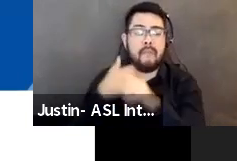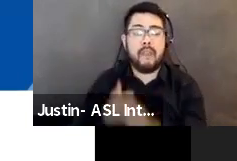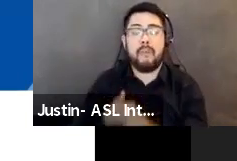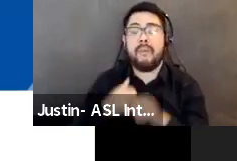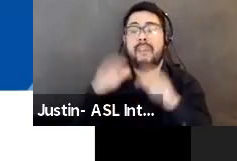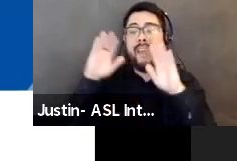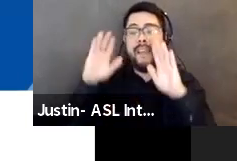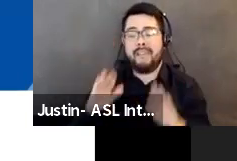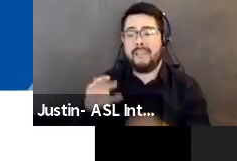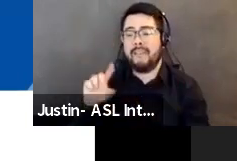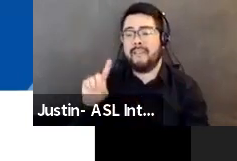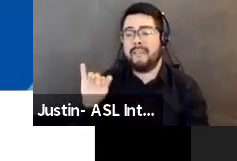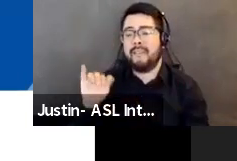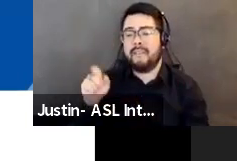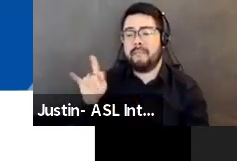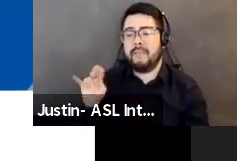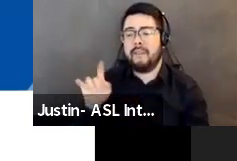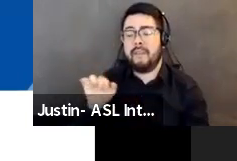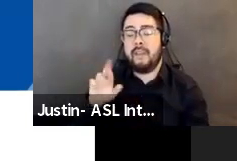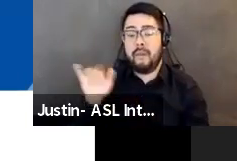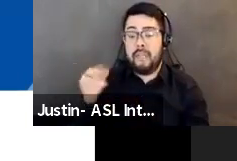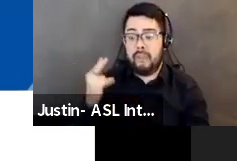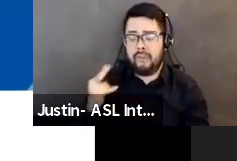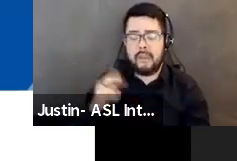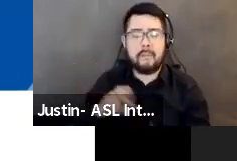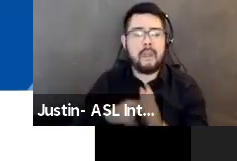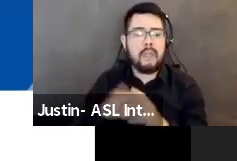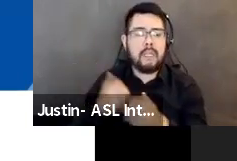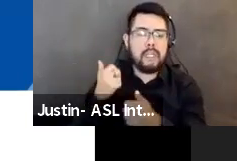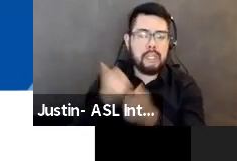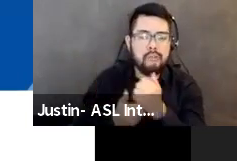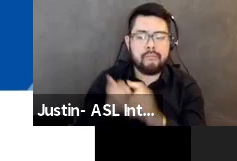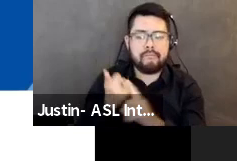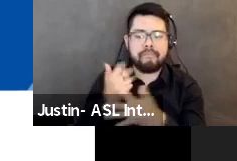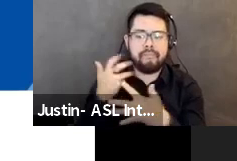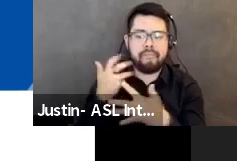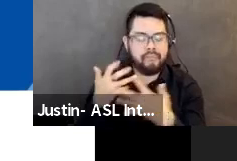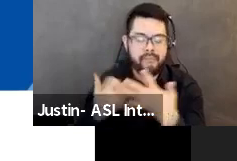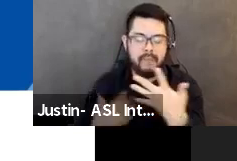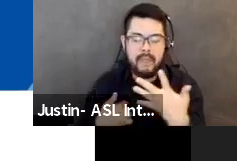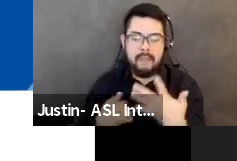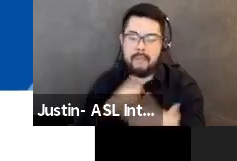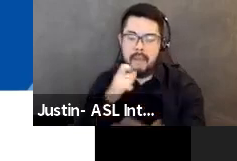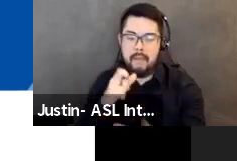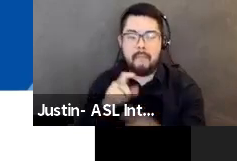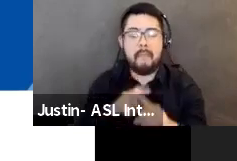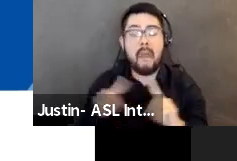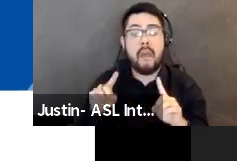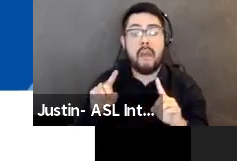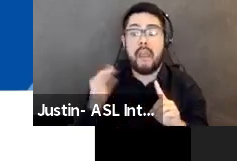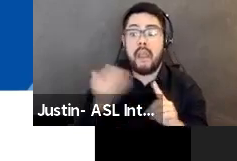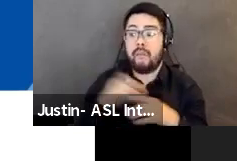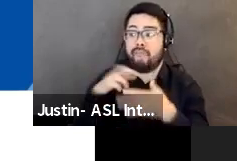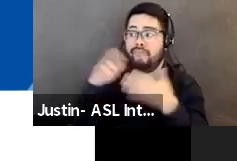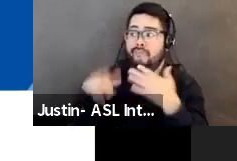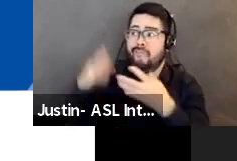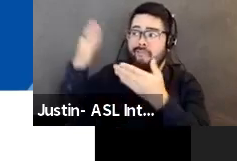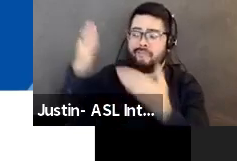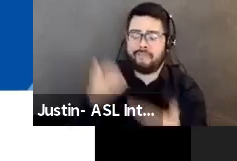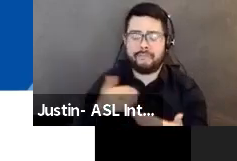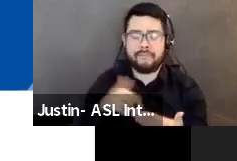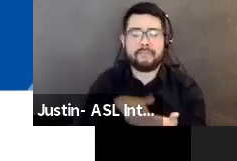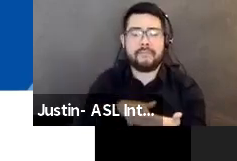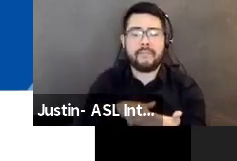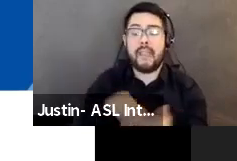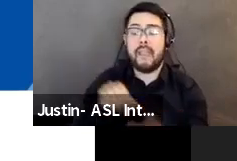history so i'm not going to read through each and every one of these but the net result is that we are looking at